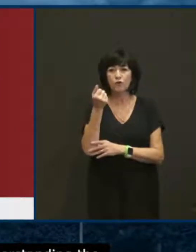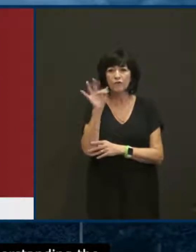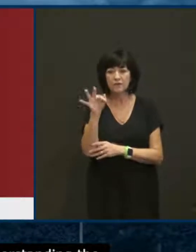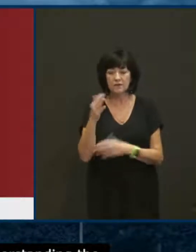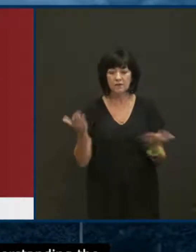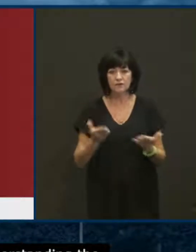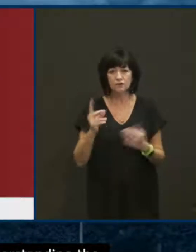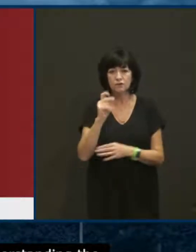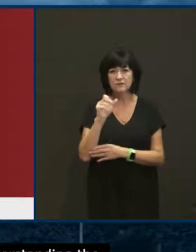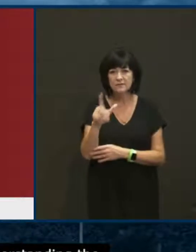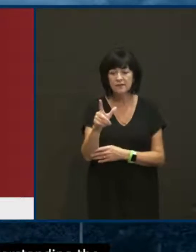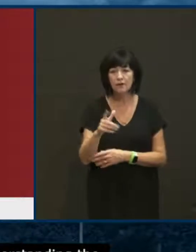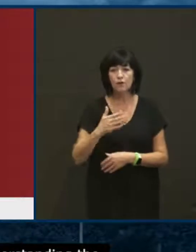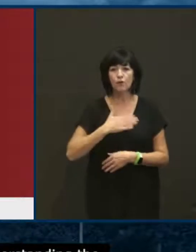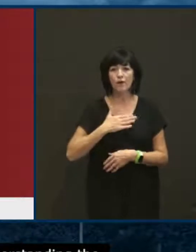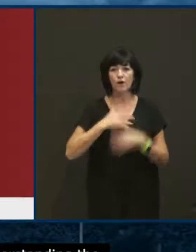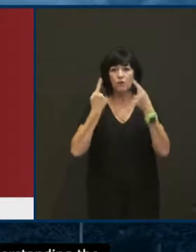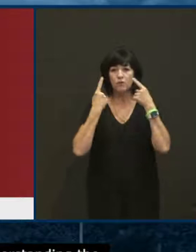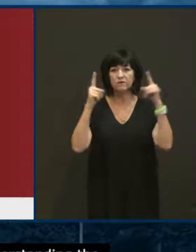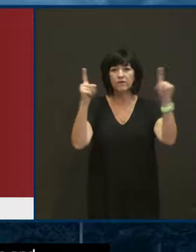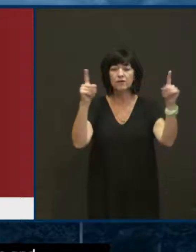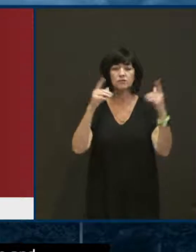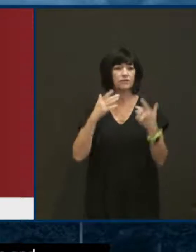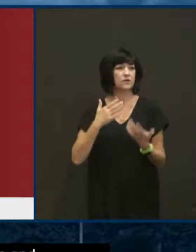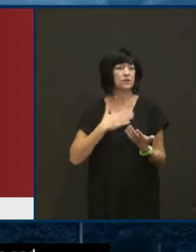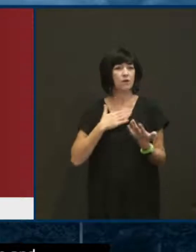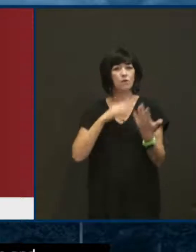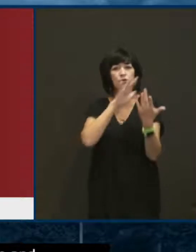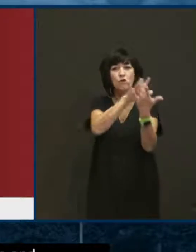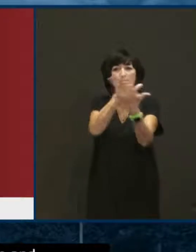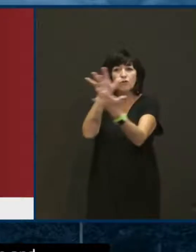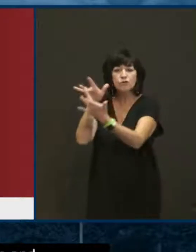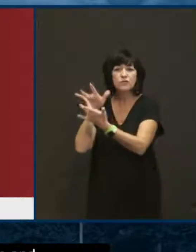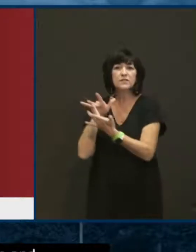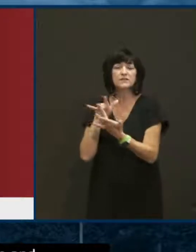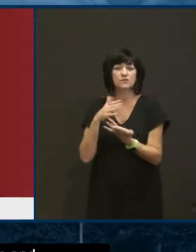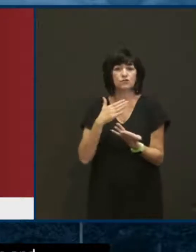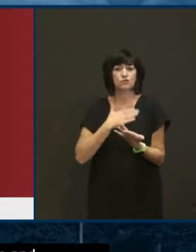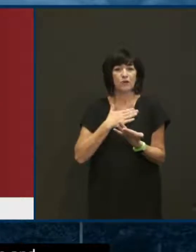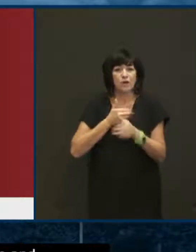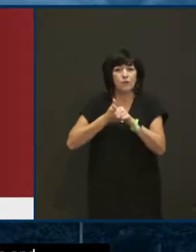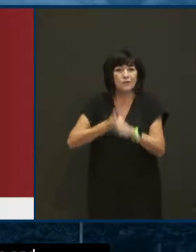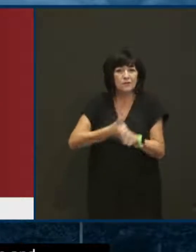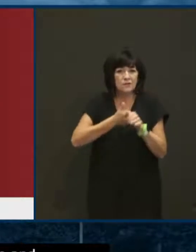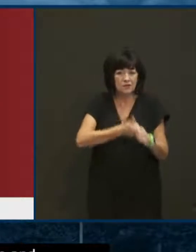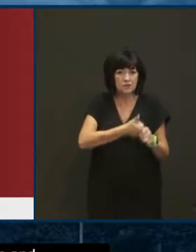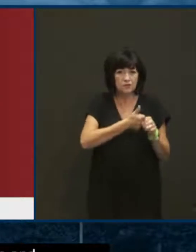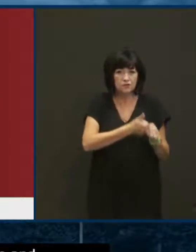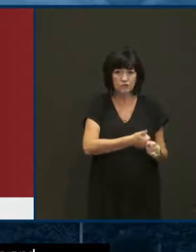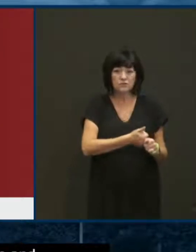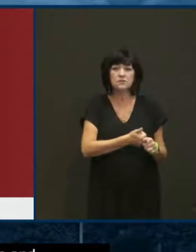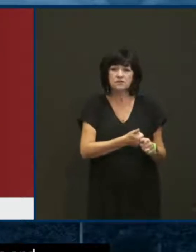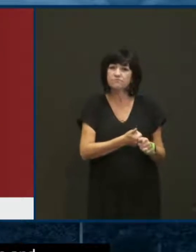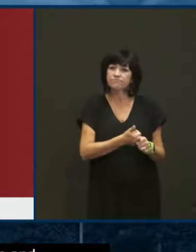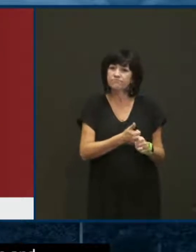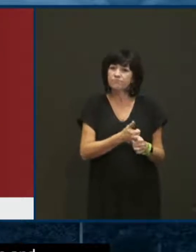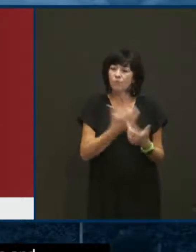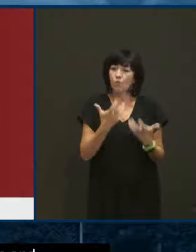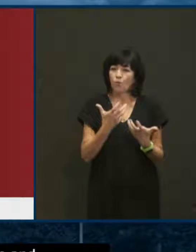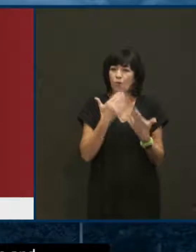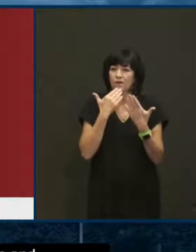the effectiveness of our outreach, our testing, our contact tracing, our isolation. Particular thanks again to